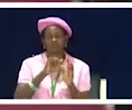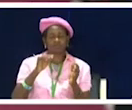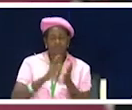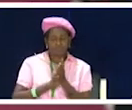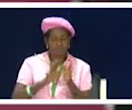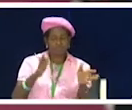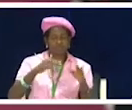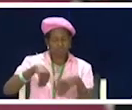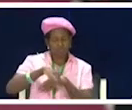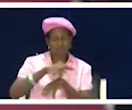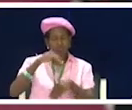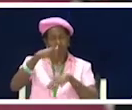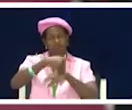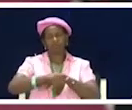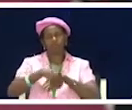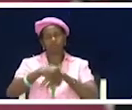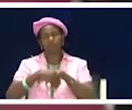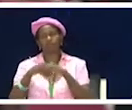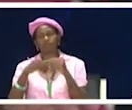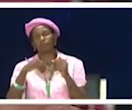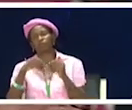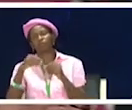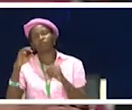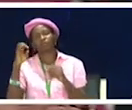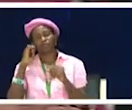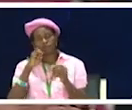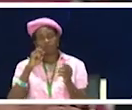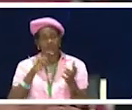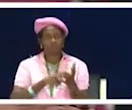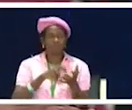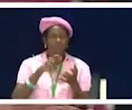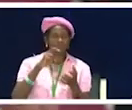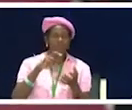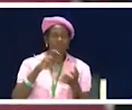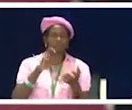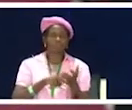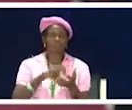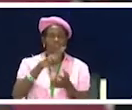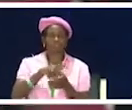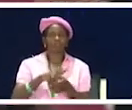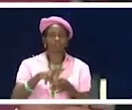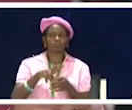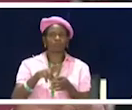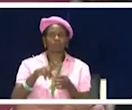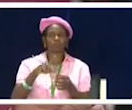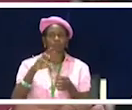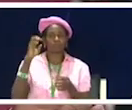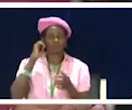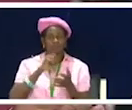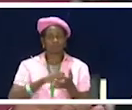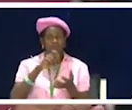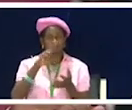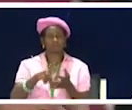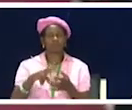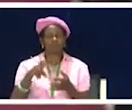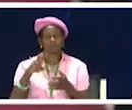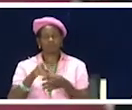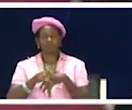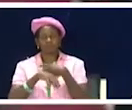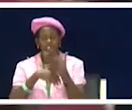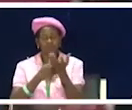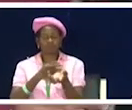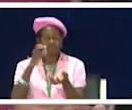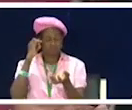overnight. He jumped colonel. He jumped brigadier.